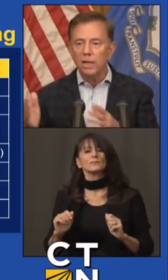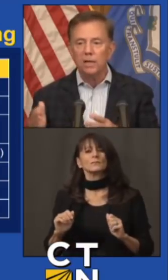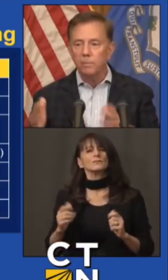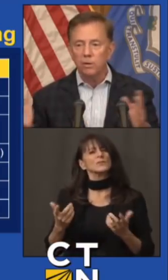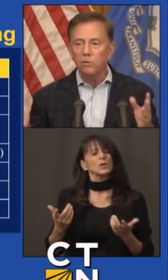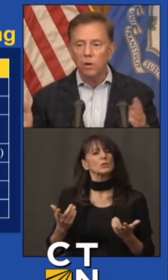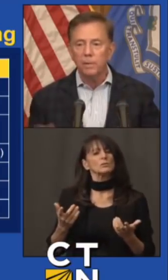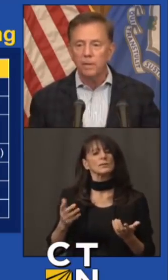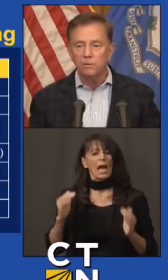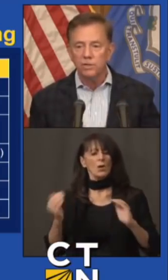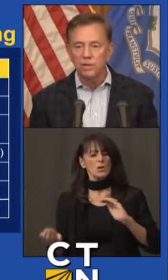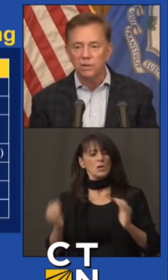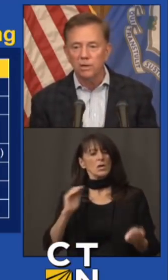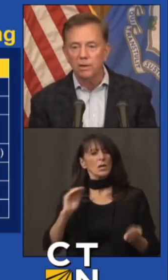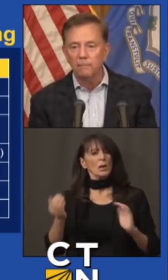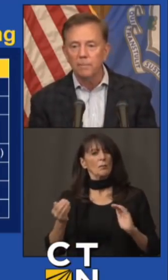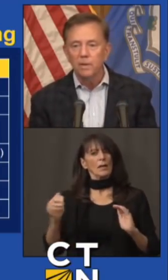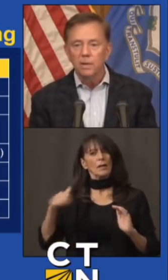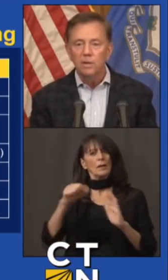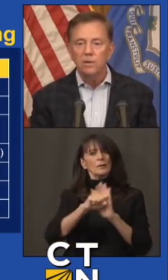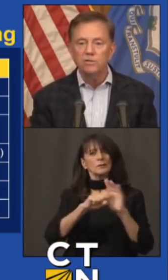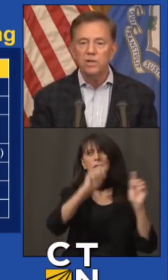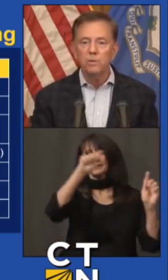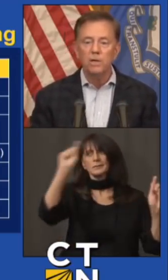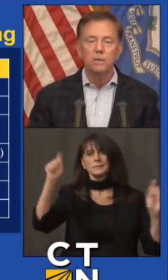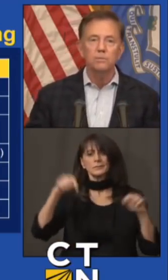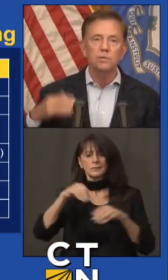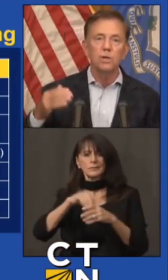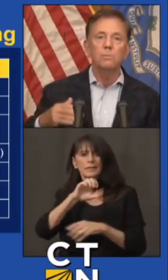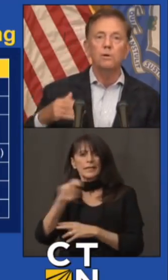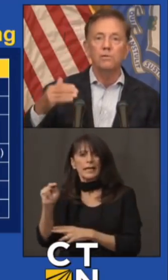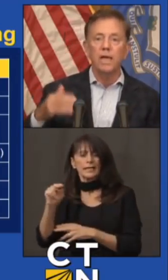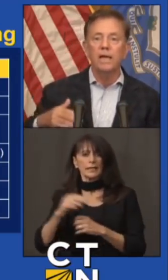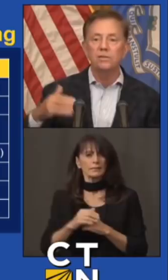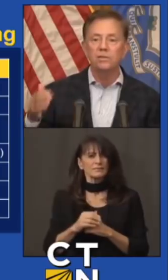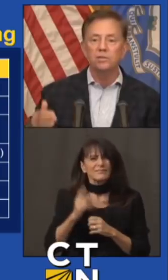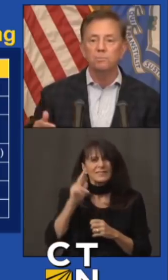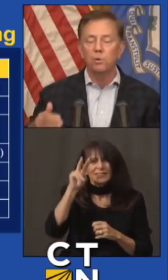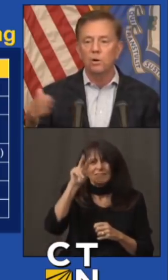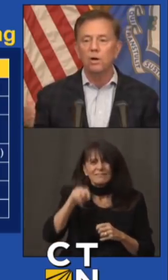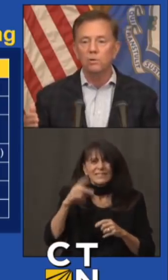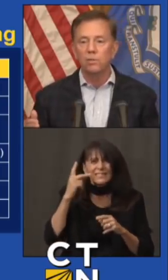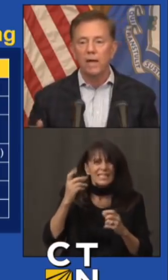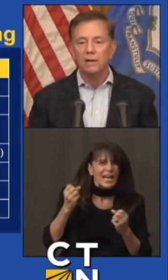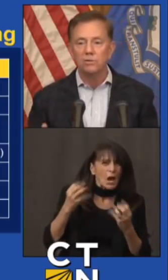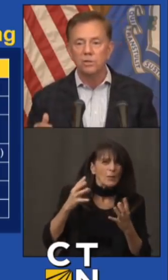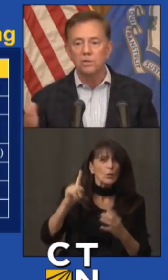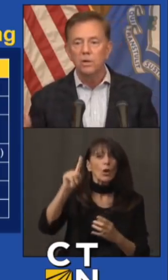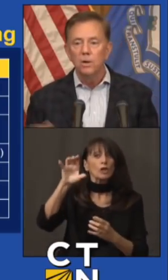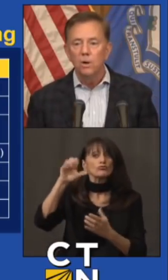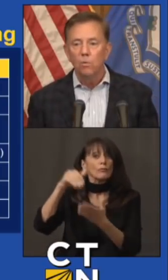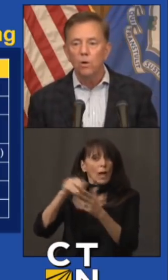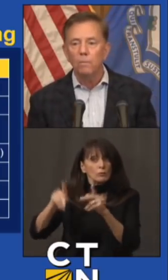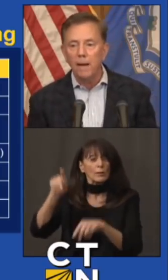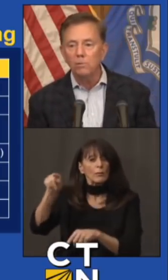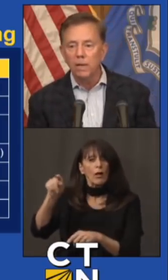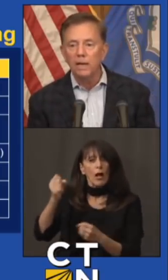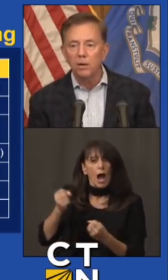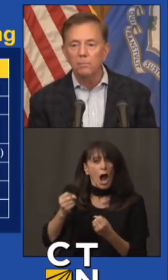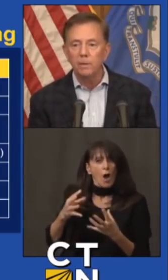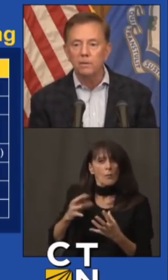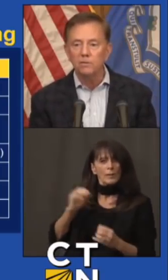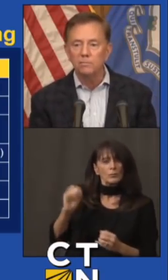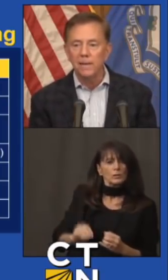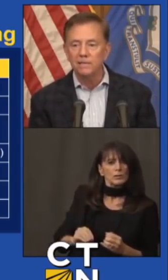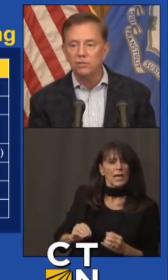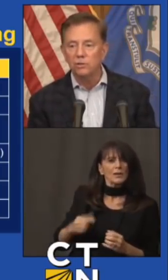look like compared to our peers here? You can see when it comes to number of cases per 100,000, we're about like